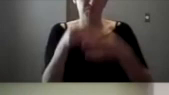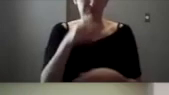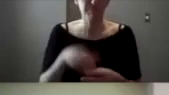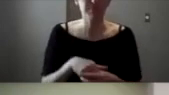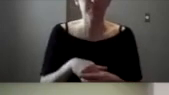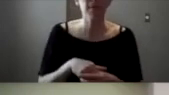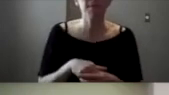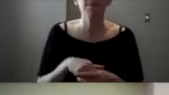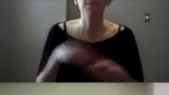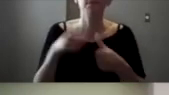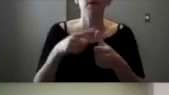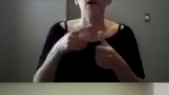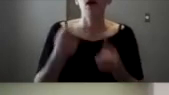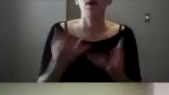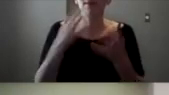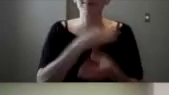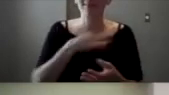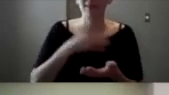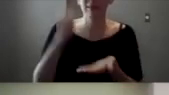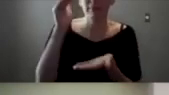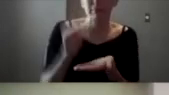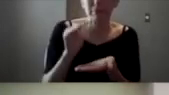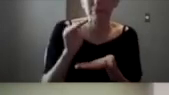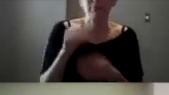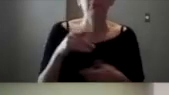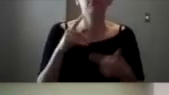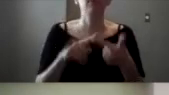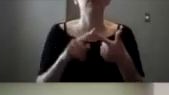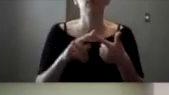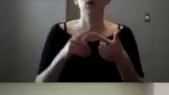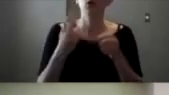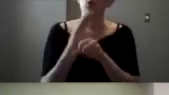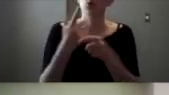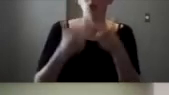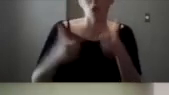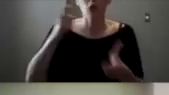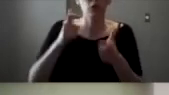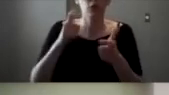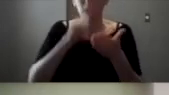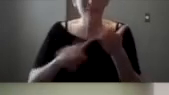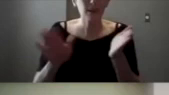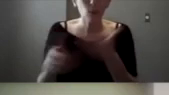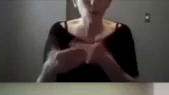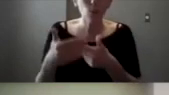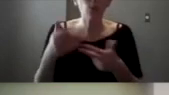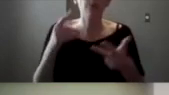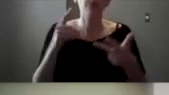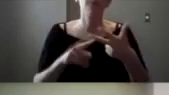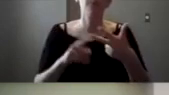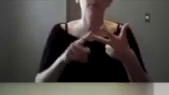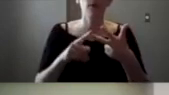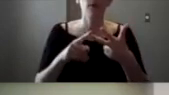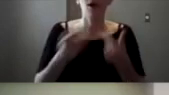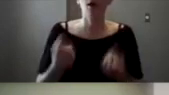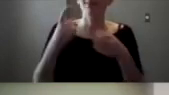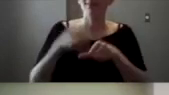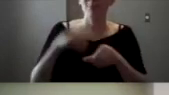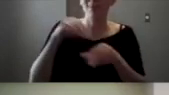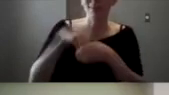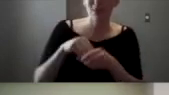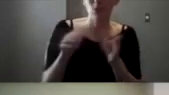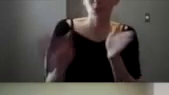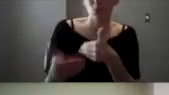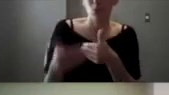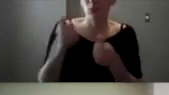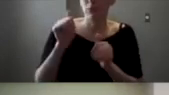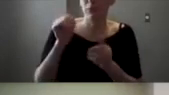room. Minimize the time the client is in the exam room. Try to limit loud talking, although if everyone's wearing a mask, that's probably a